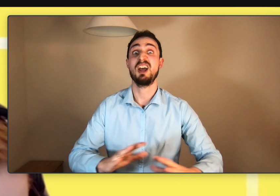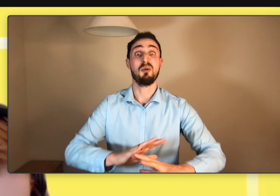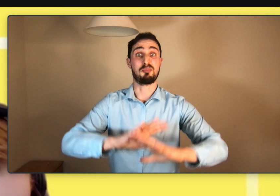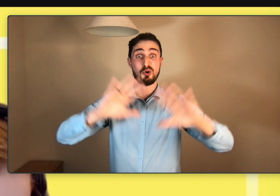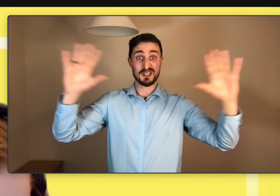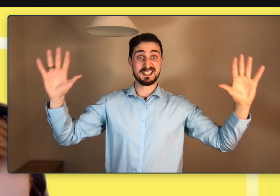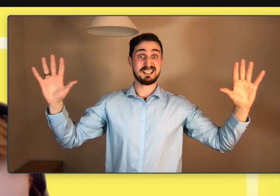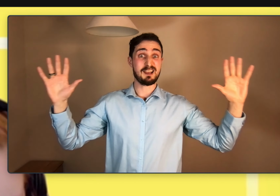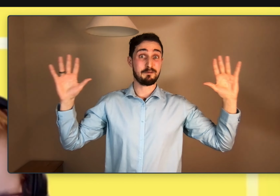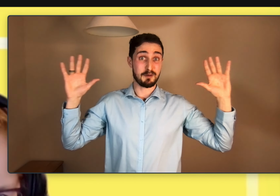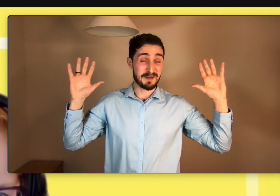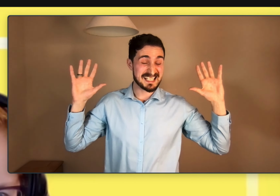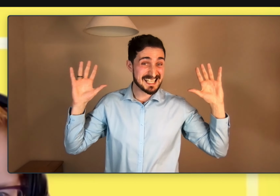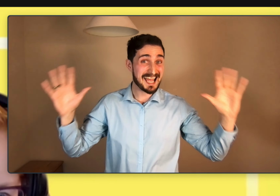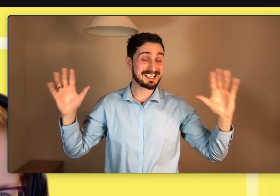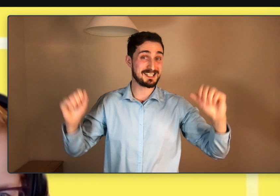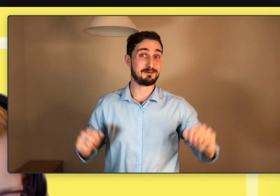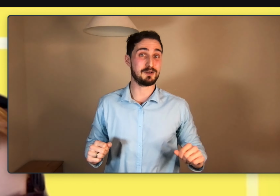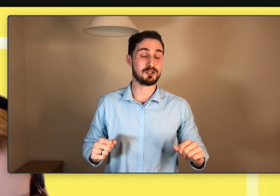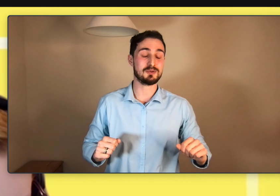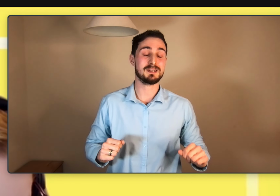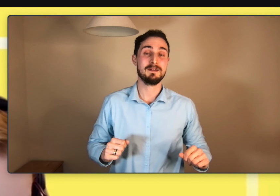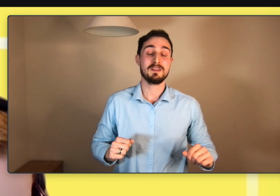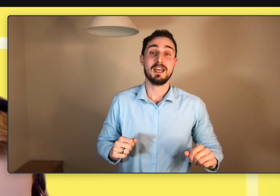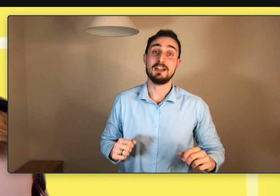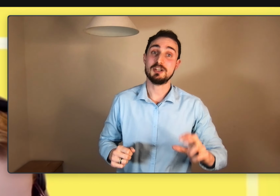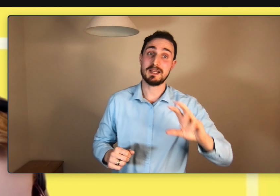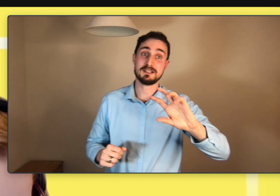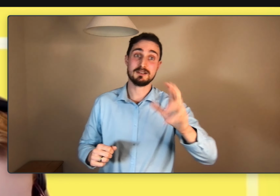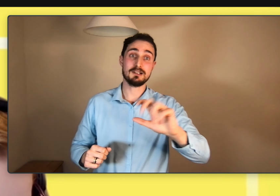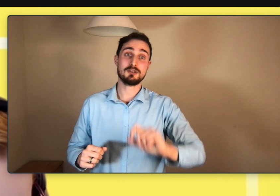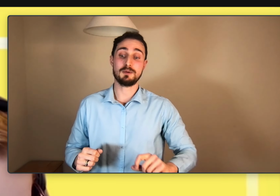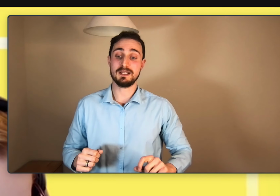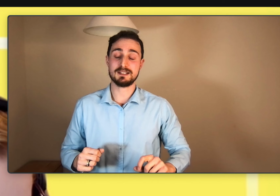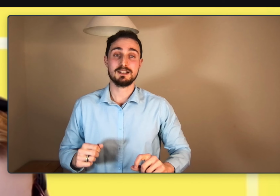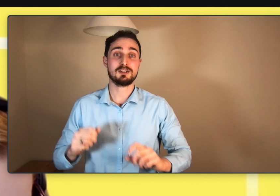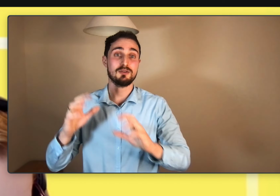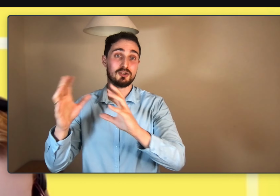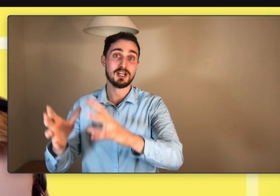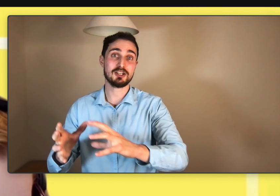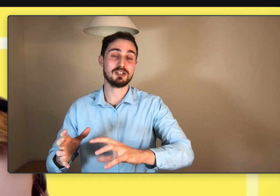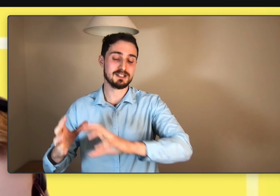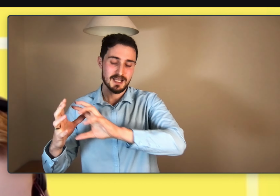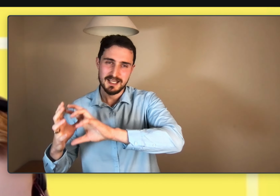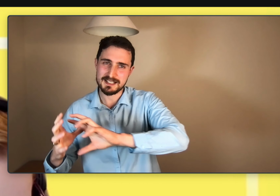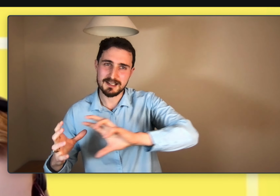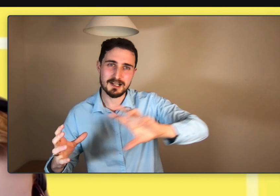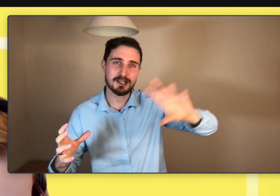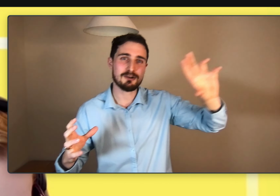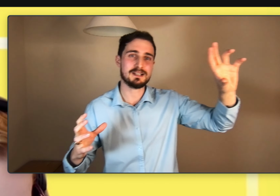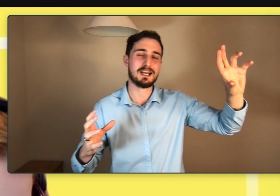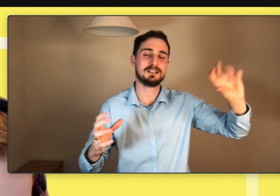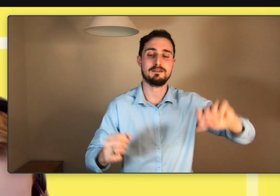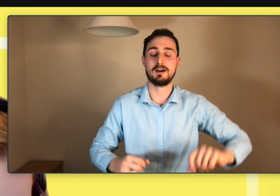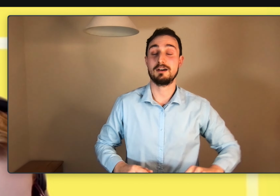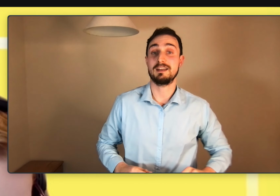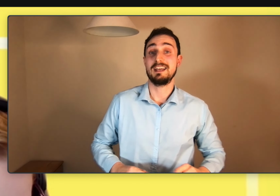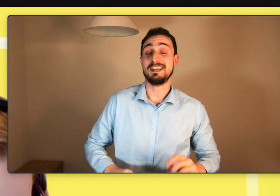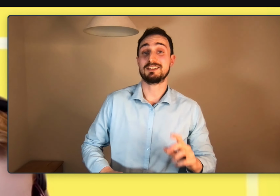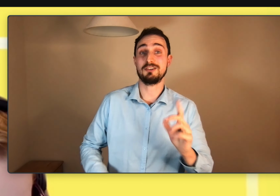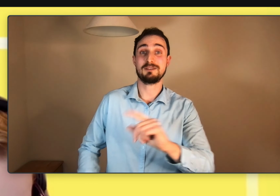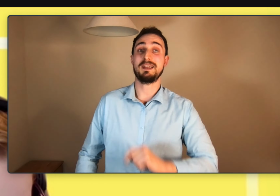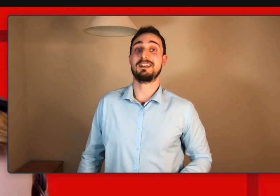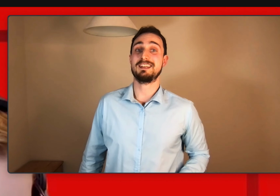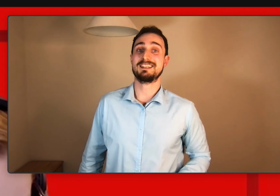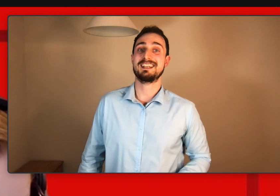of passion, brought it to life with fantastic visuals, and she makes those little tweaks to the gestures. Getting a clearer narrative arc